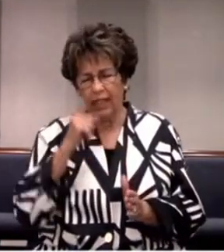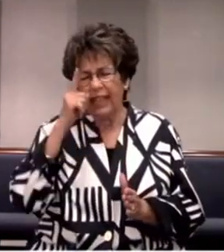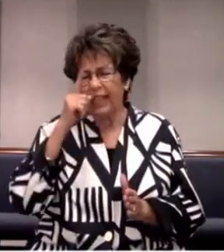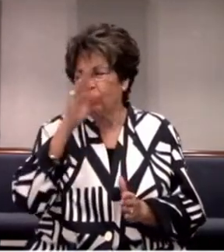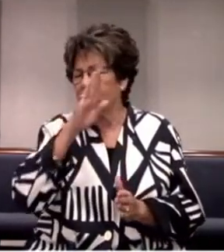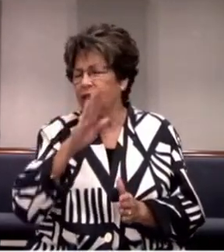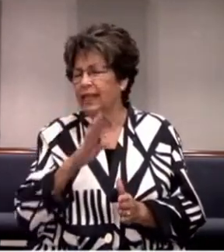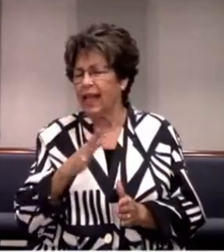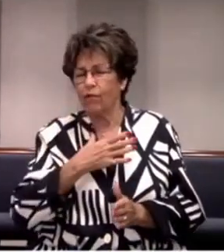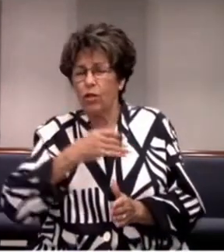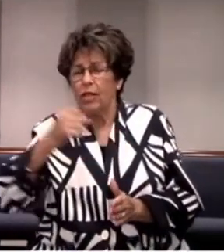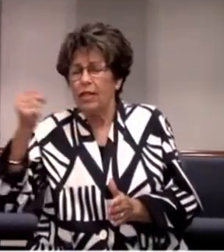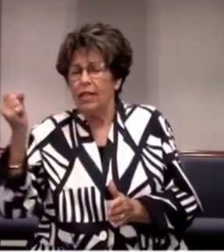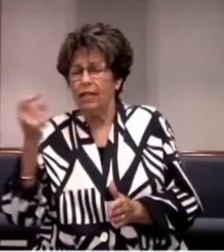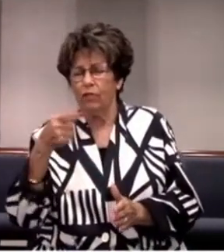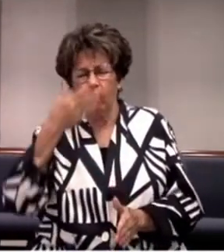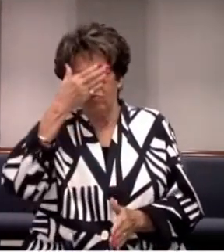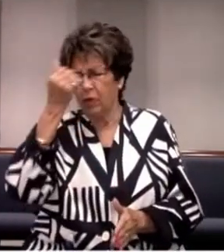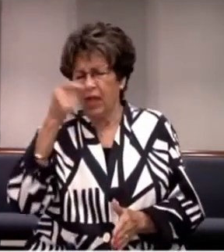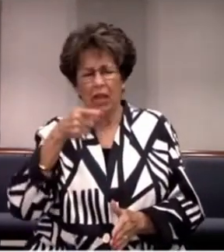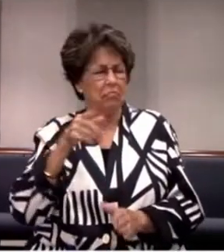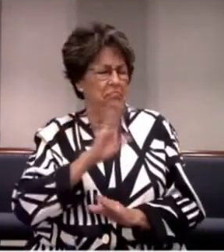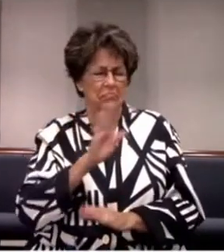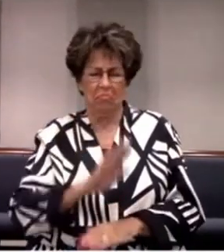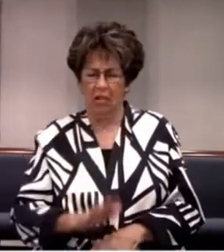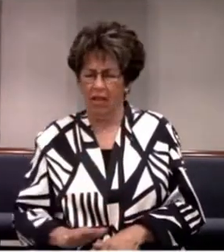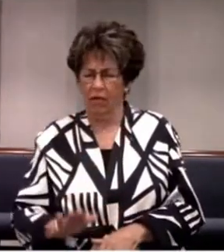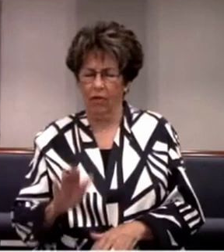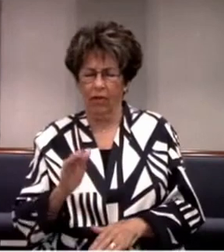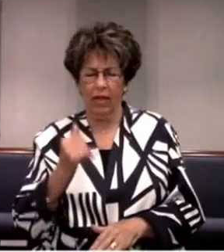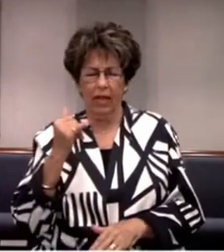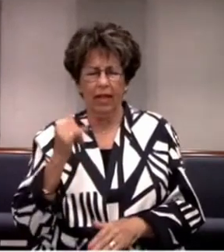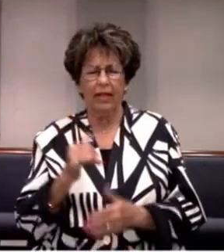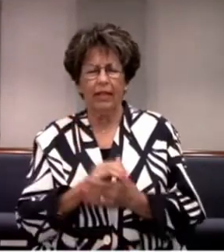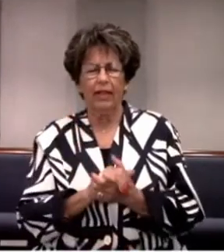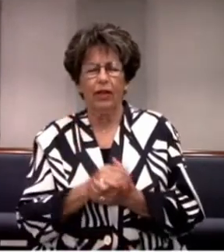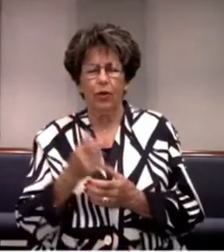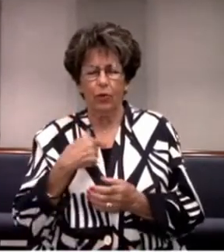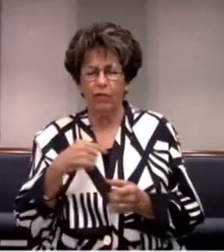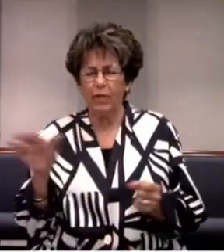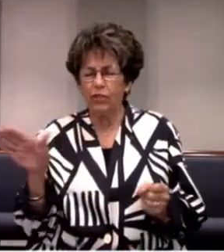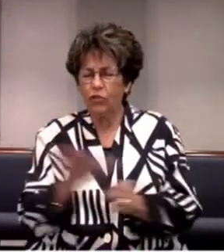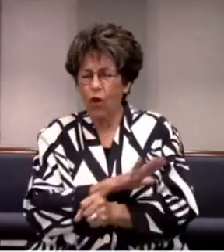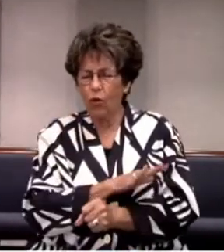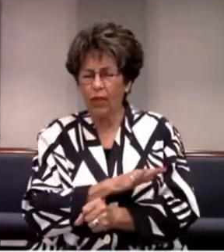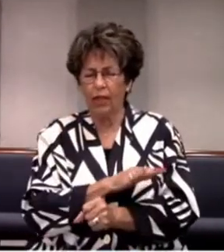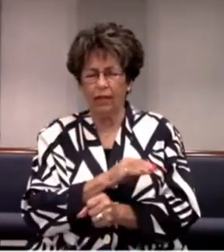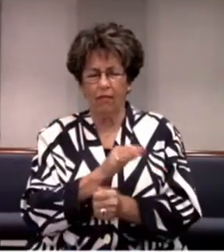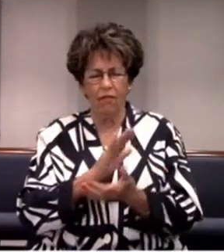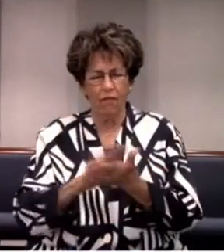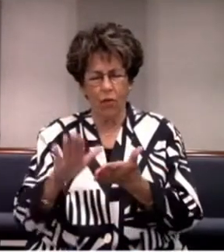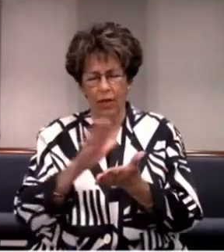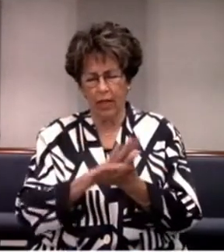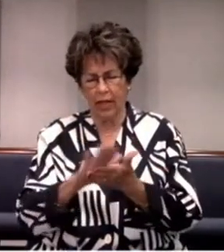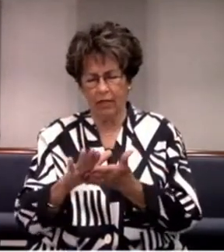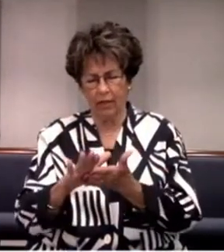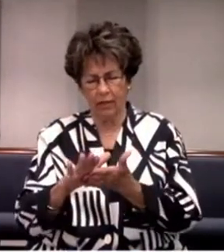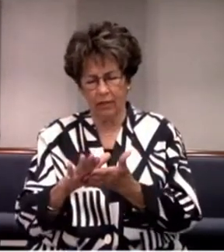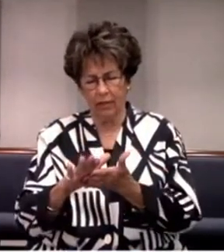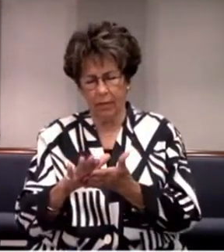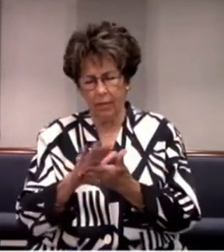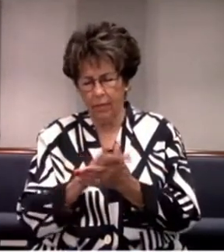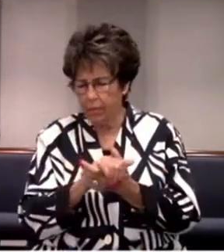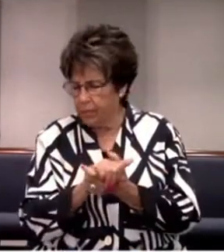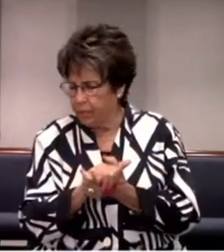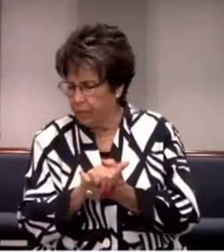me. For those of us that feel condemnation, we know that we've been totally forgiven. For those of us that think that you hate